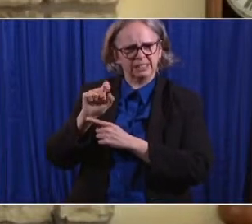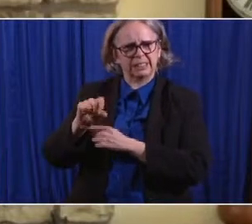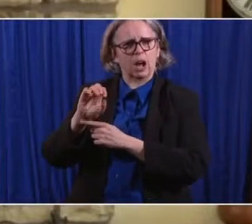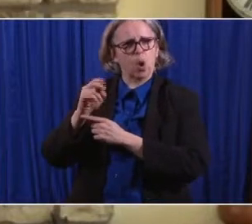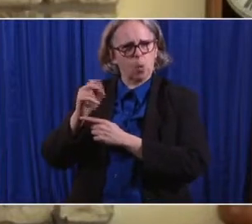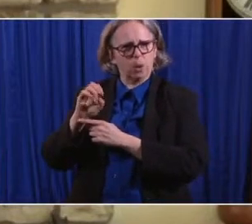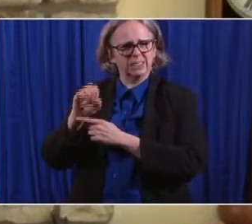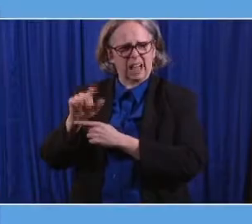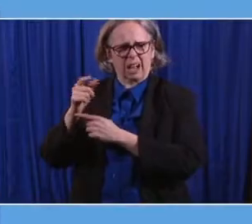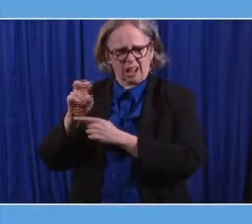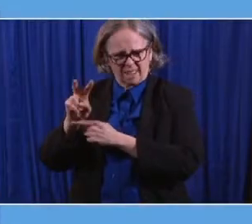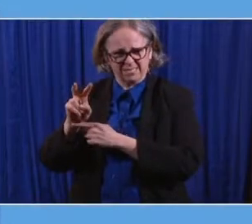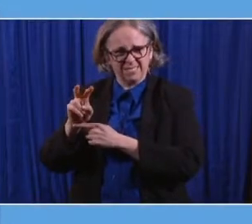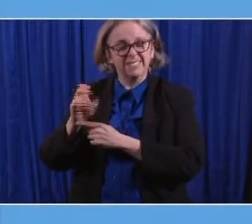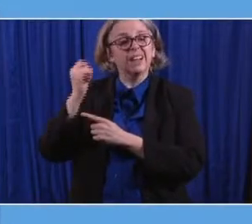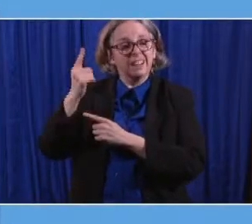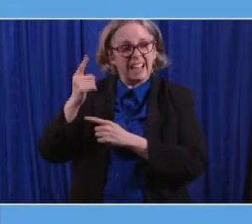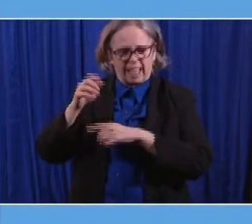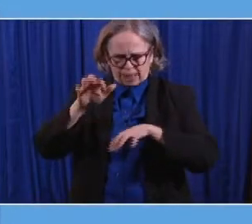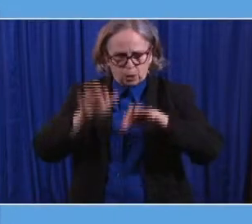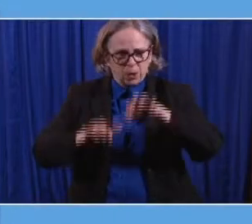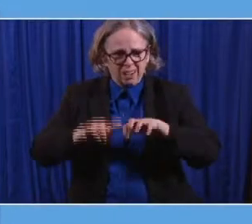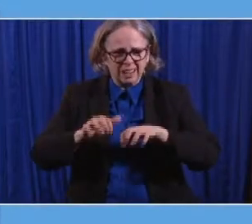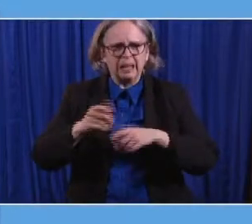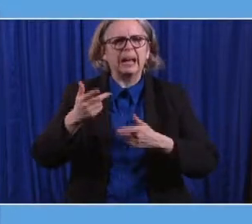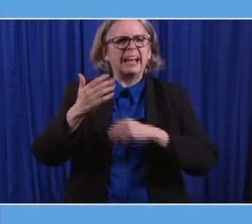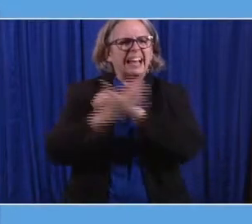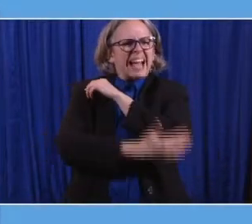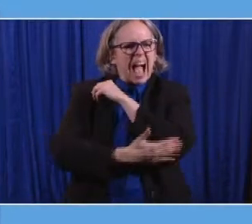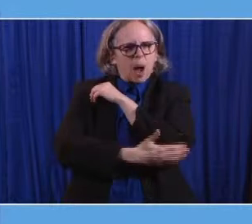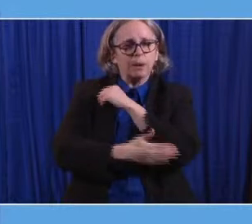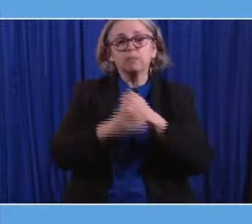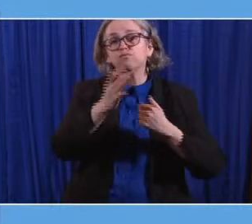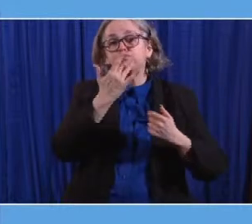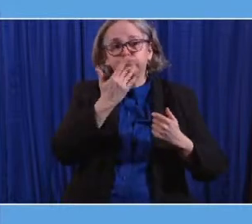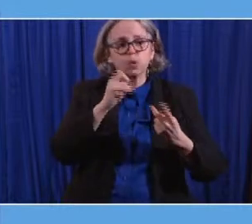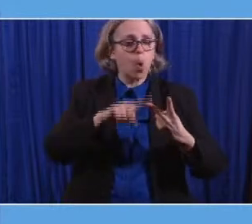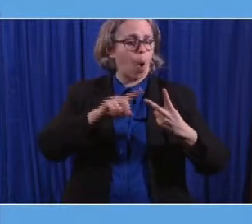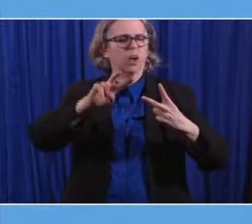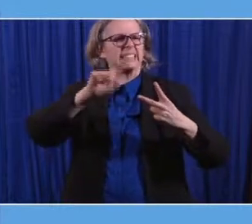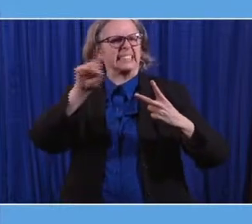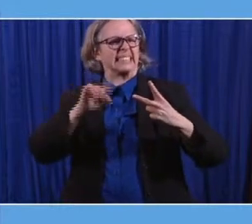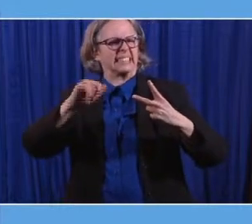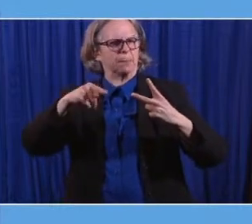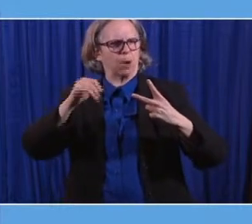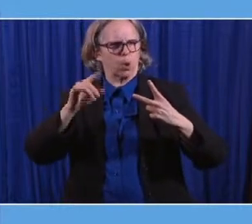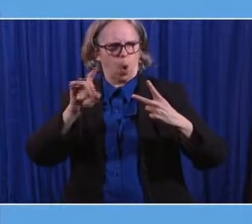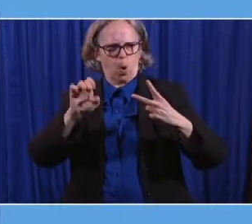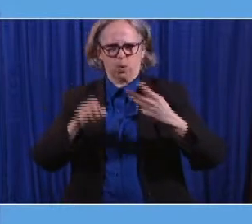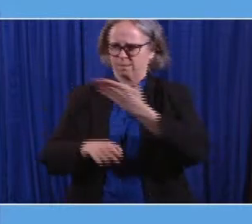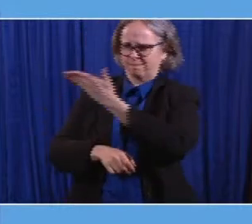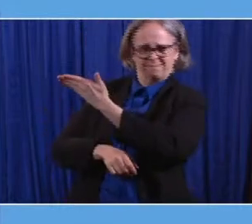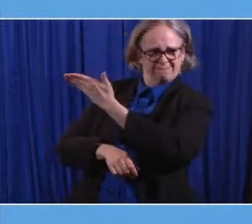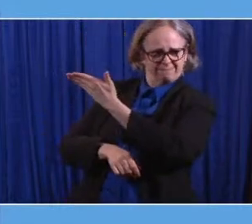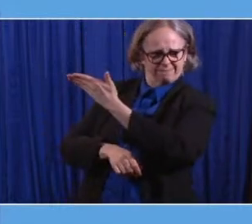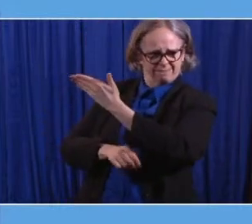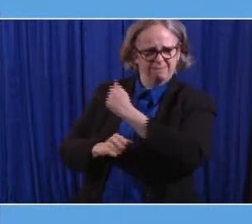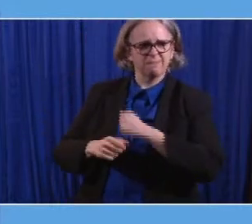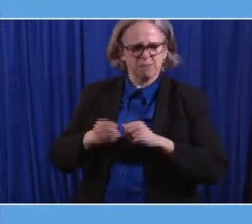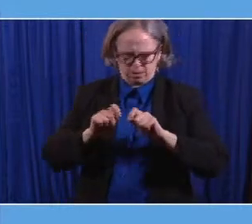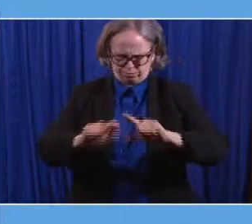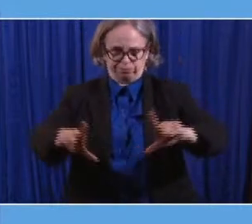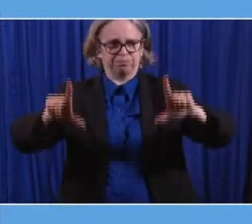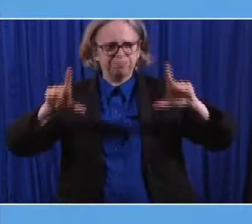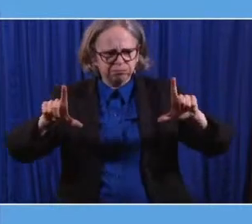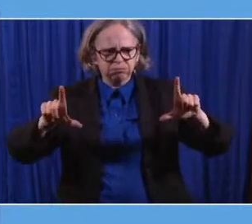coronavirus.ohio.gov. You can search by county. You can search by zip code. It will show you where you